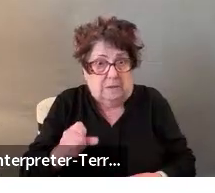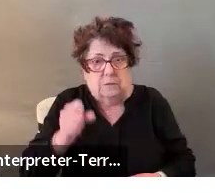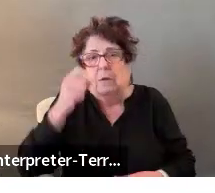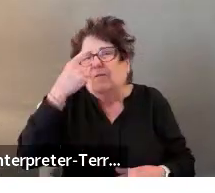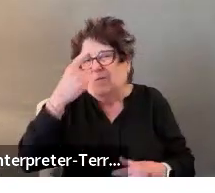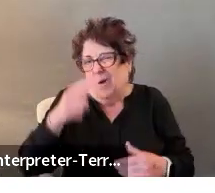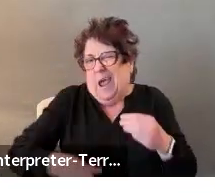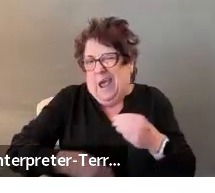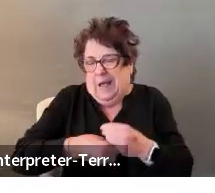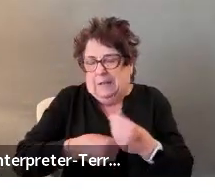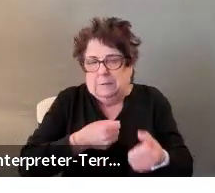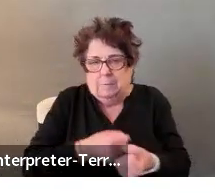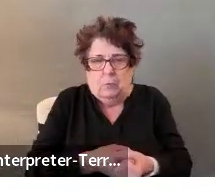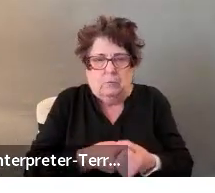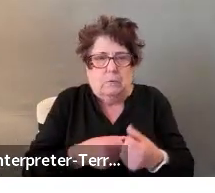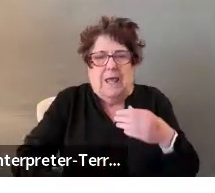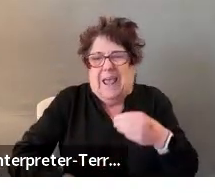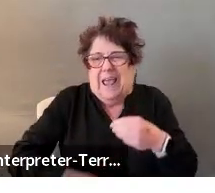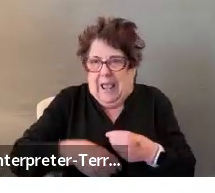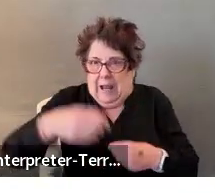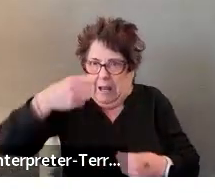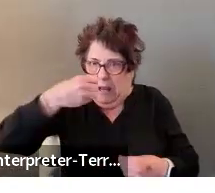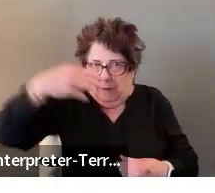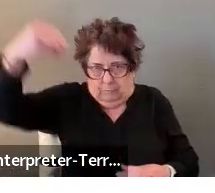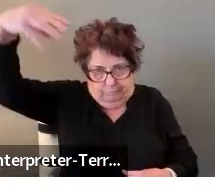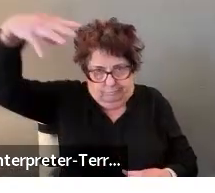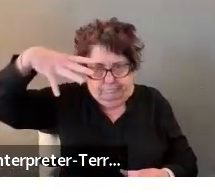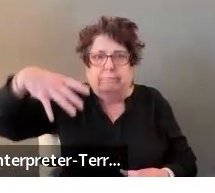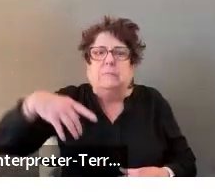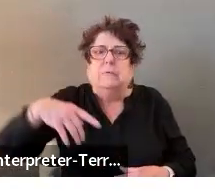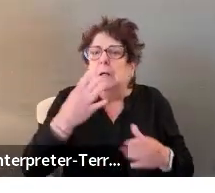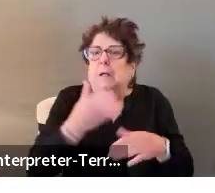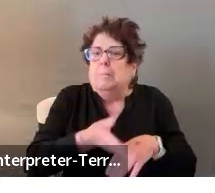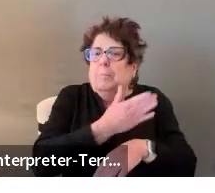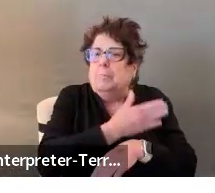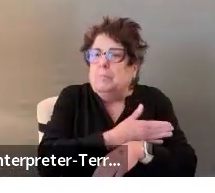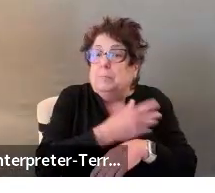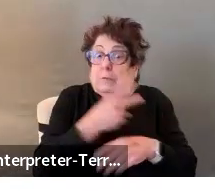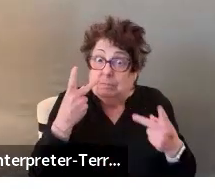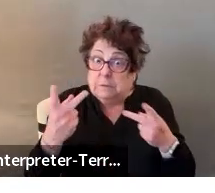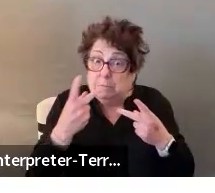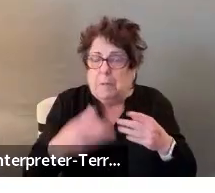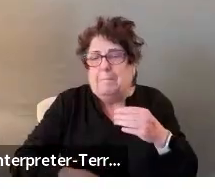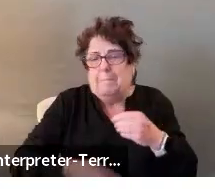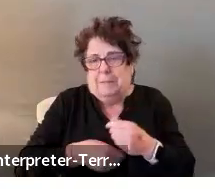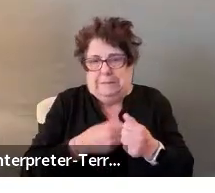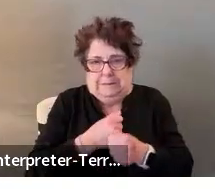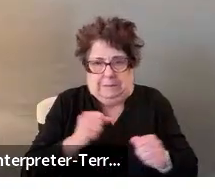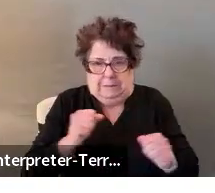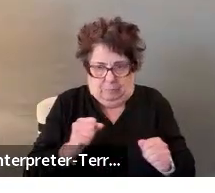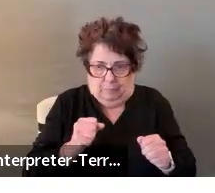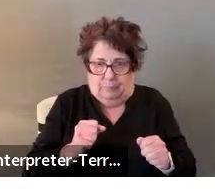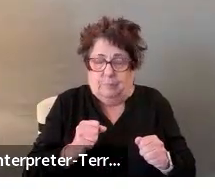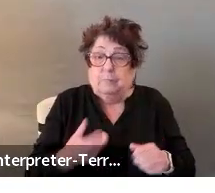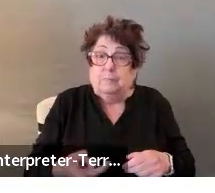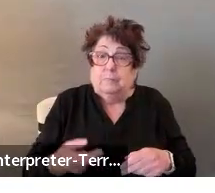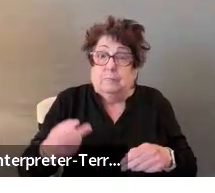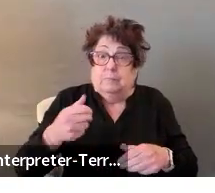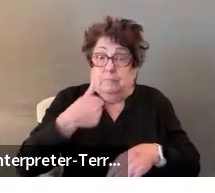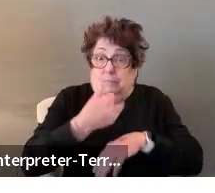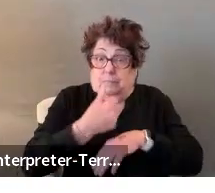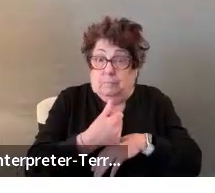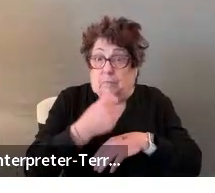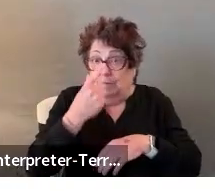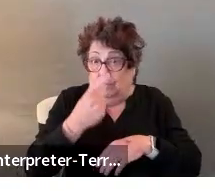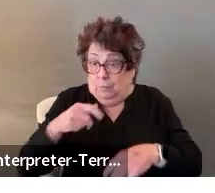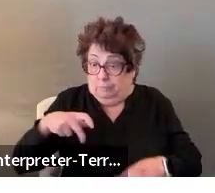adding lighting to the stairway improves visibility and safety, and installing stair glides, a